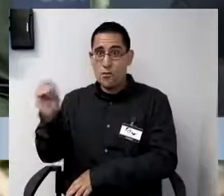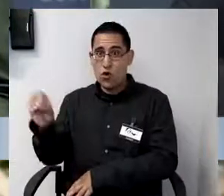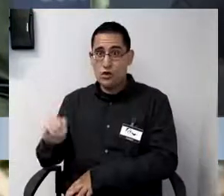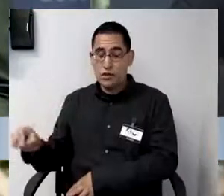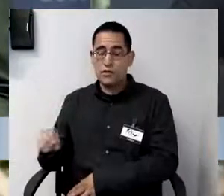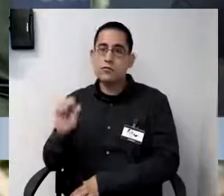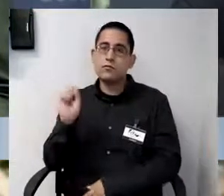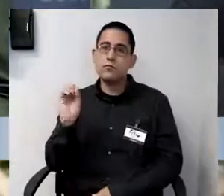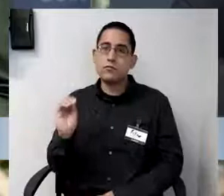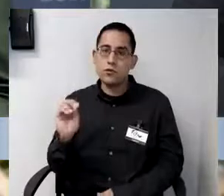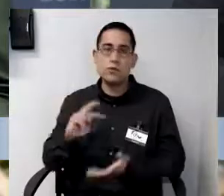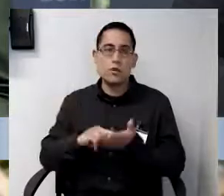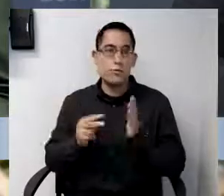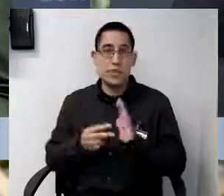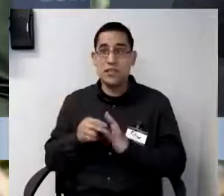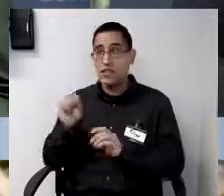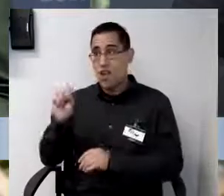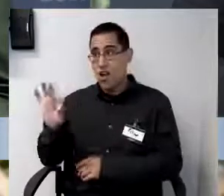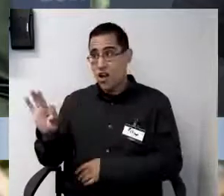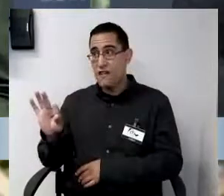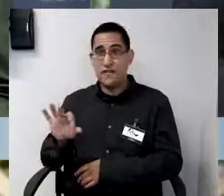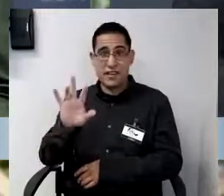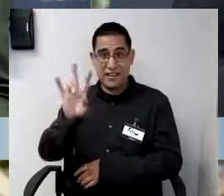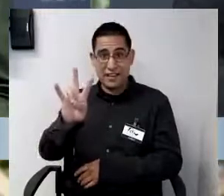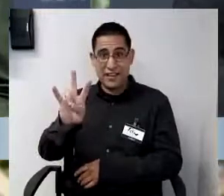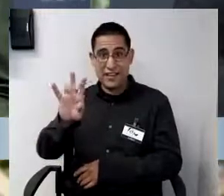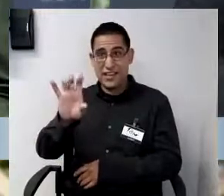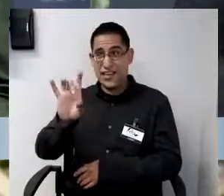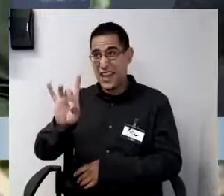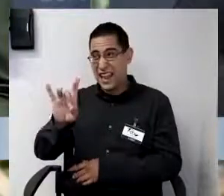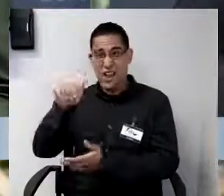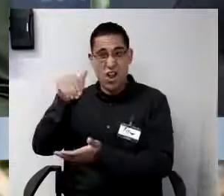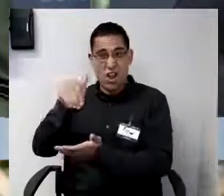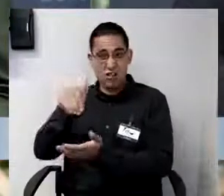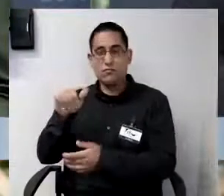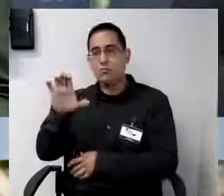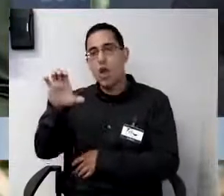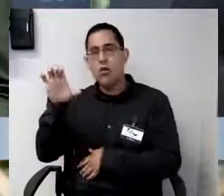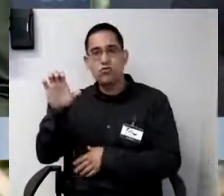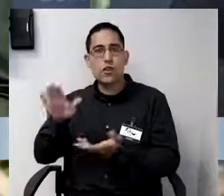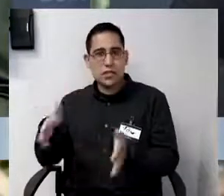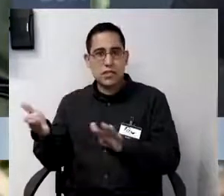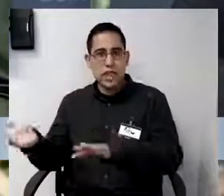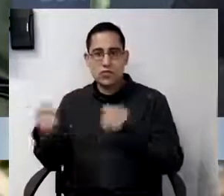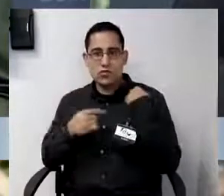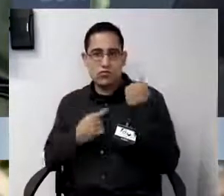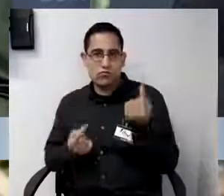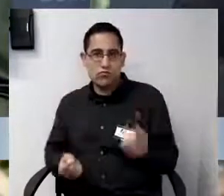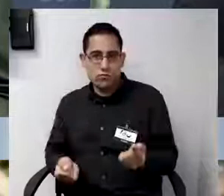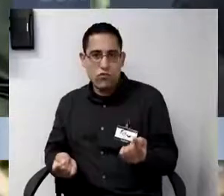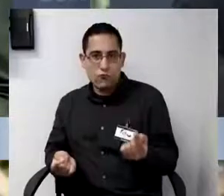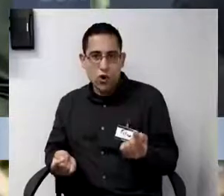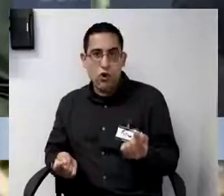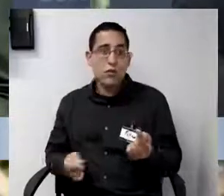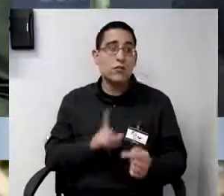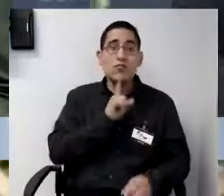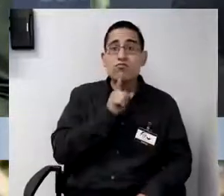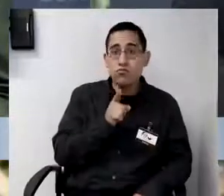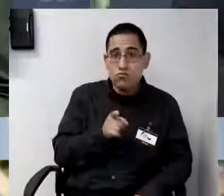the 7,800 deaths, 3,400 or 44% roughly are over the age of